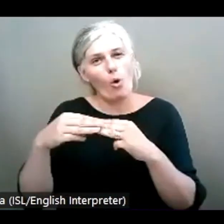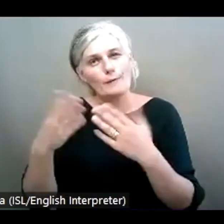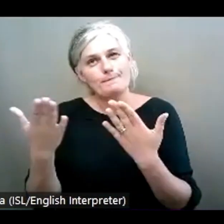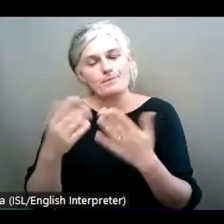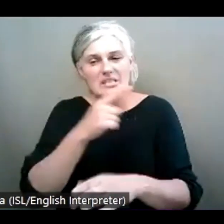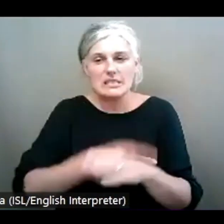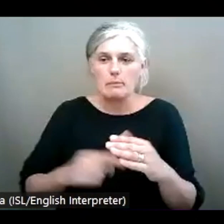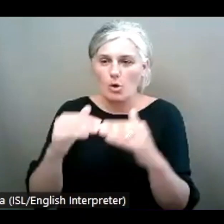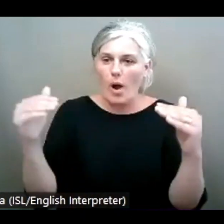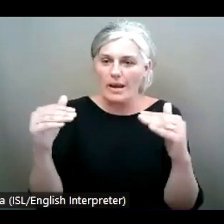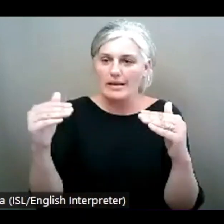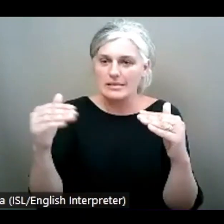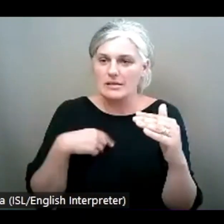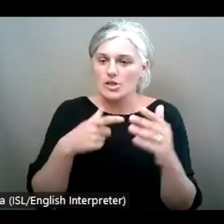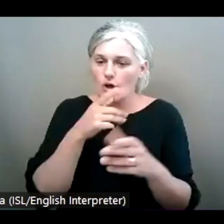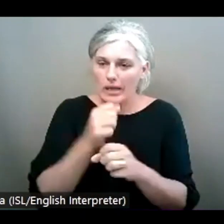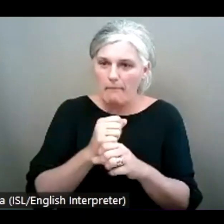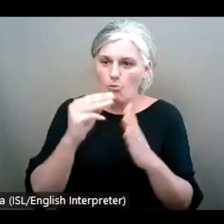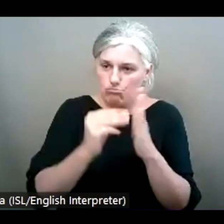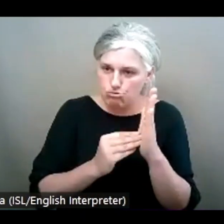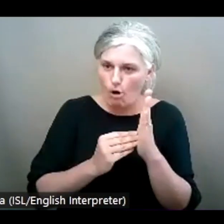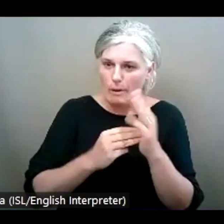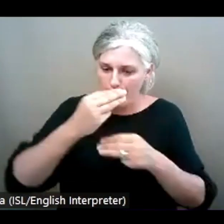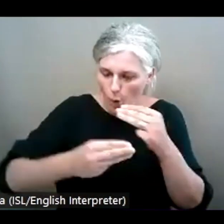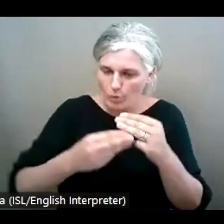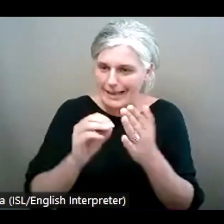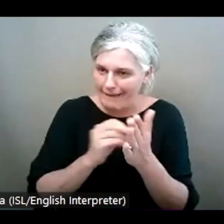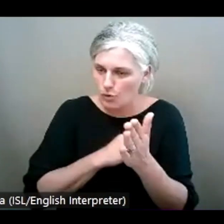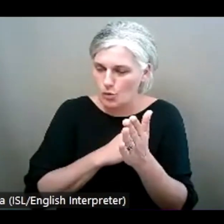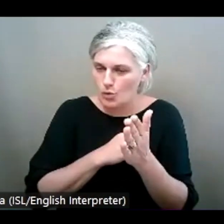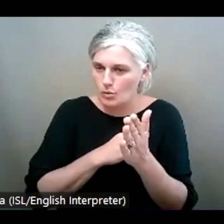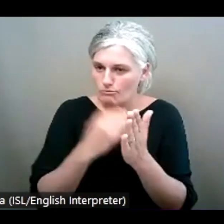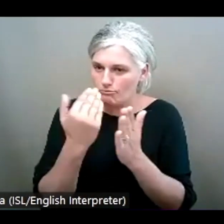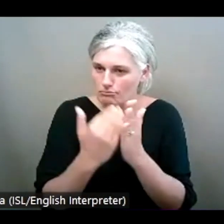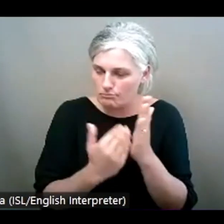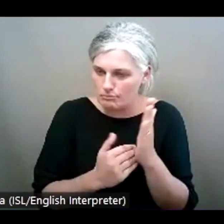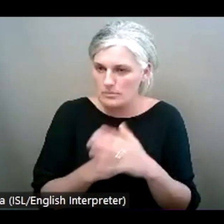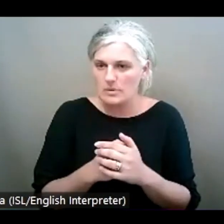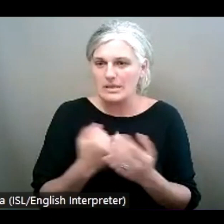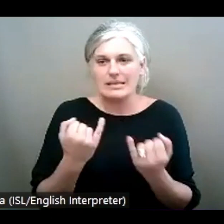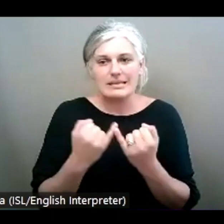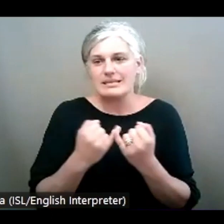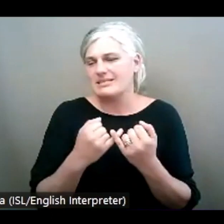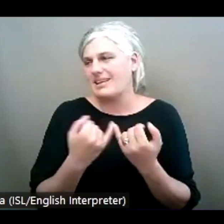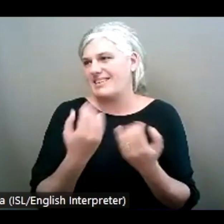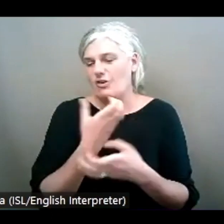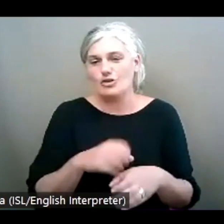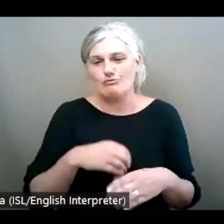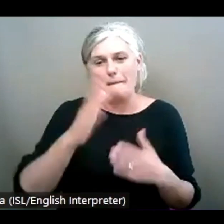disability equality forum and talk about it and have a program and bring it throughout the way. There has been in the past with kids and stuff like painting competitions, but